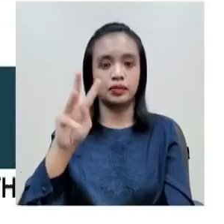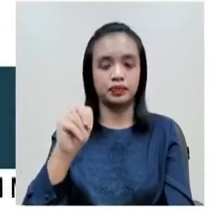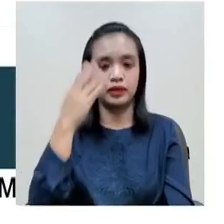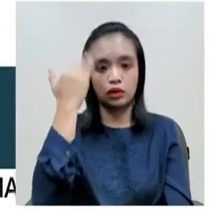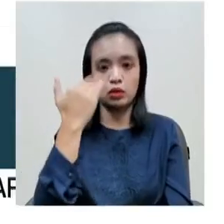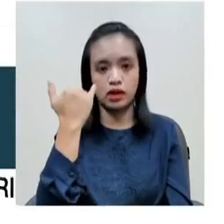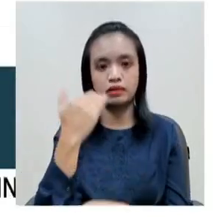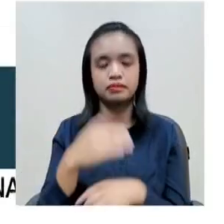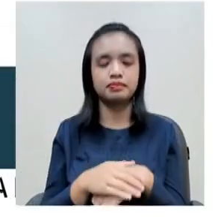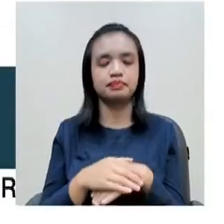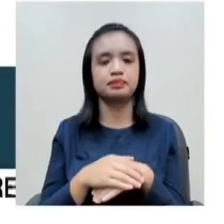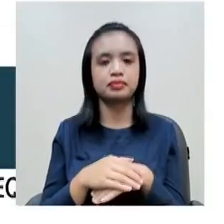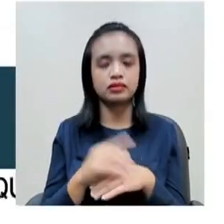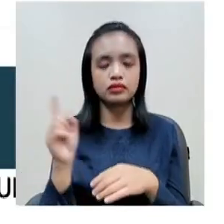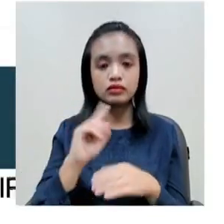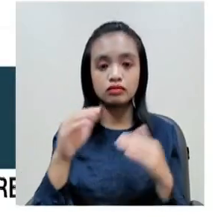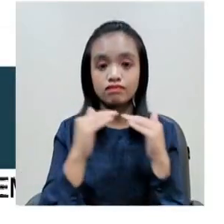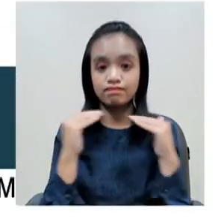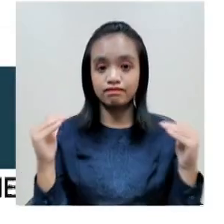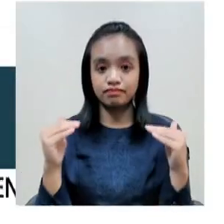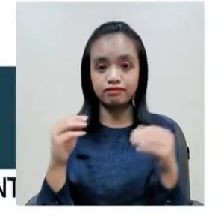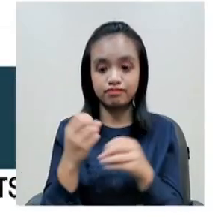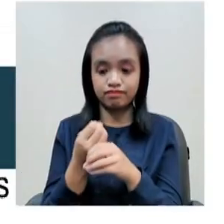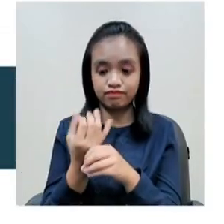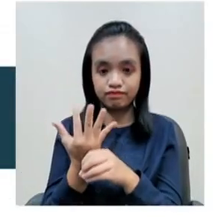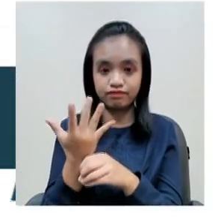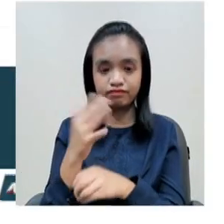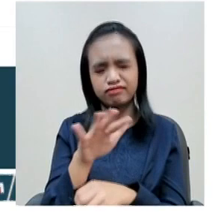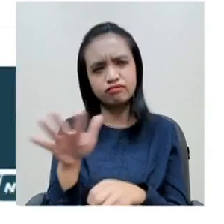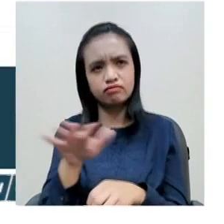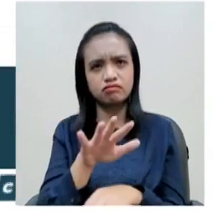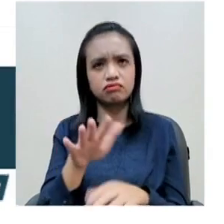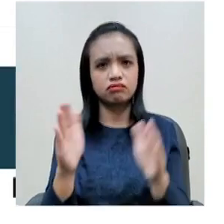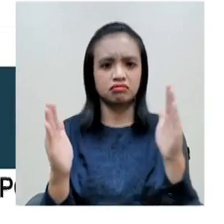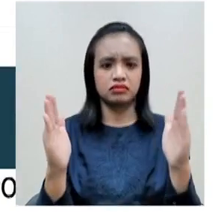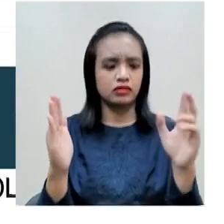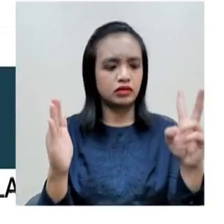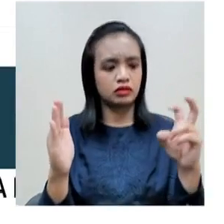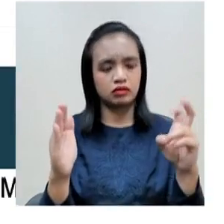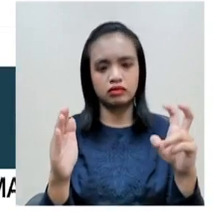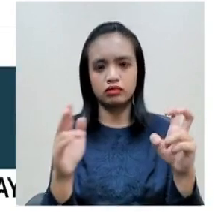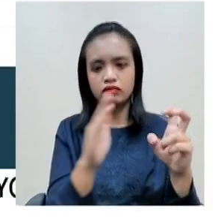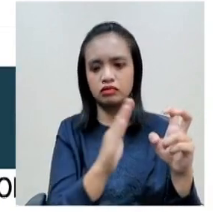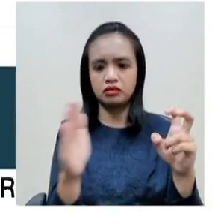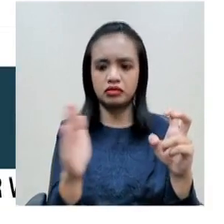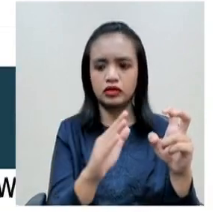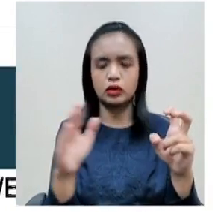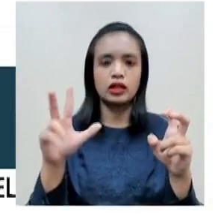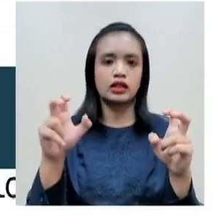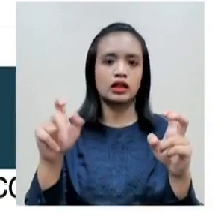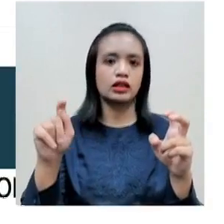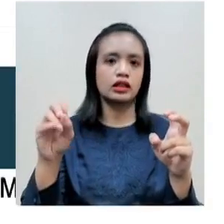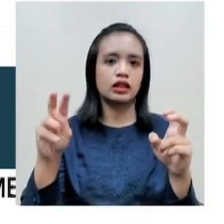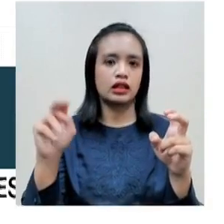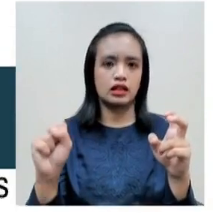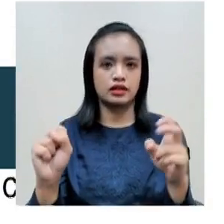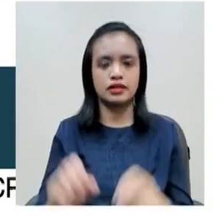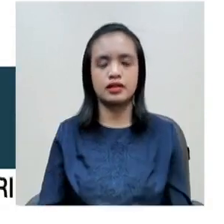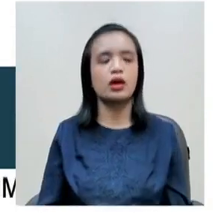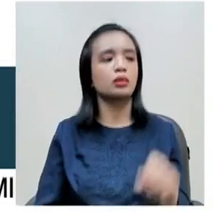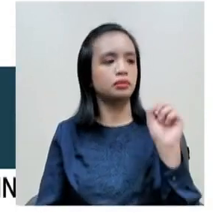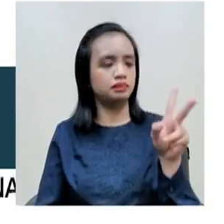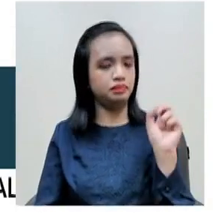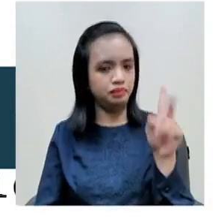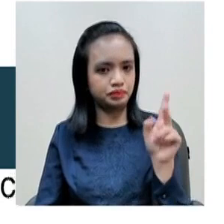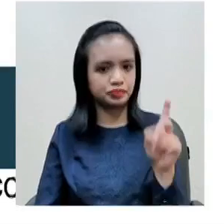of SO2 emission is somewhere between 200 to 300 tons per day from the summit. Okay, now the